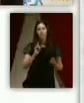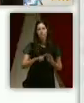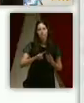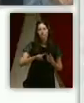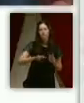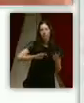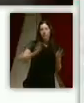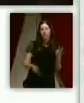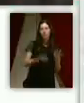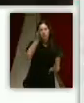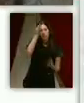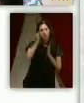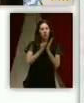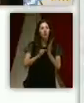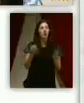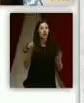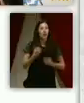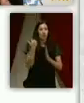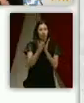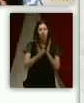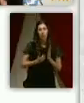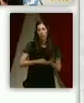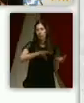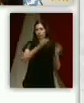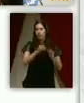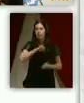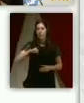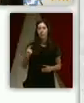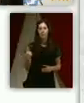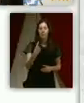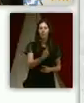Another criterion used is that the menu can be customized.